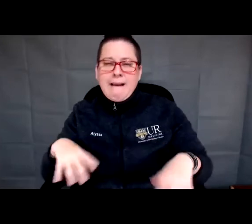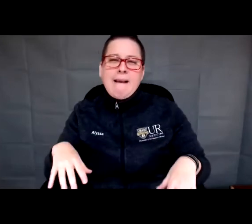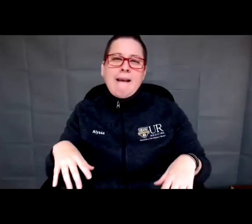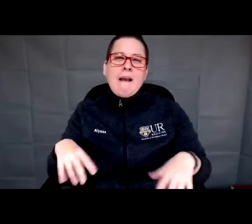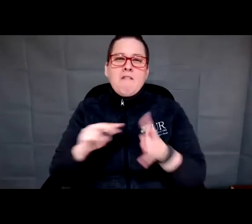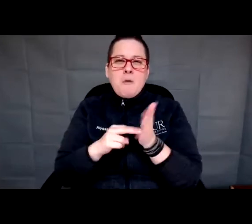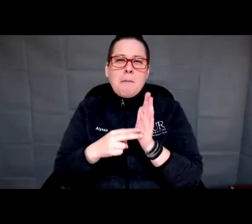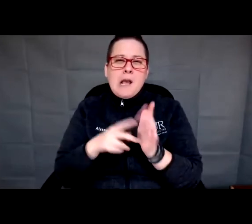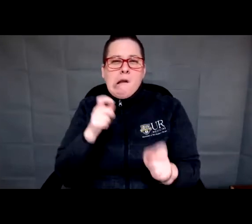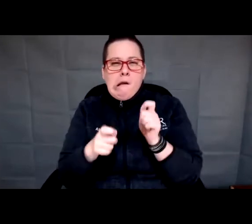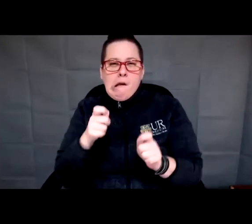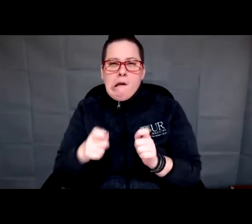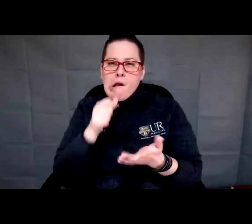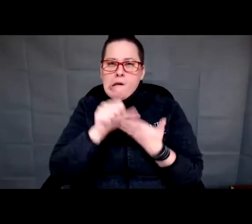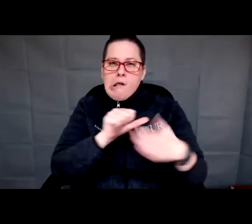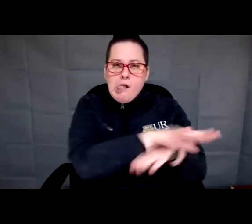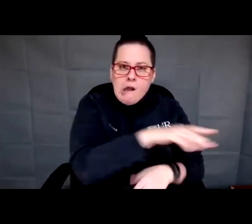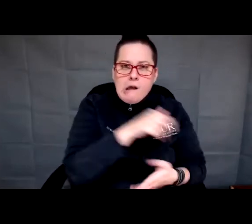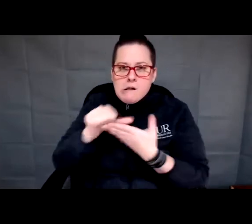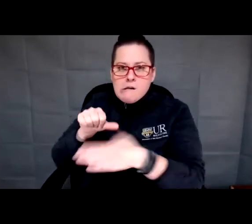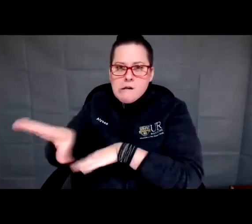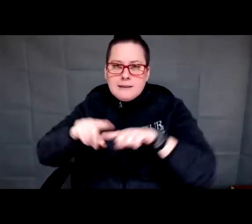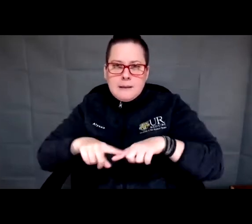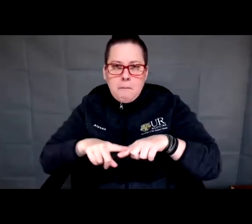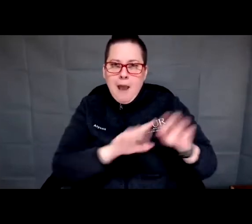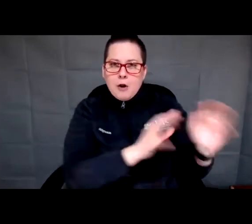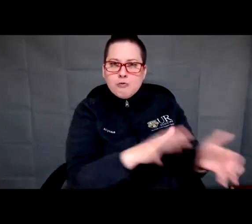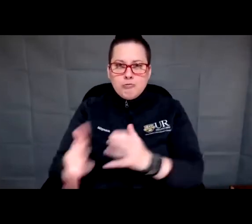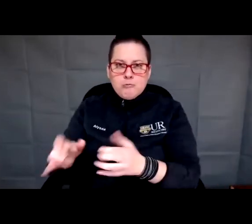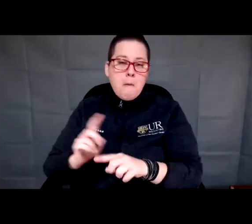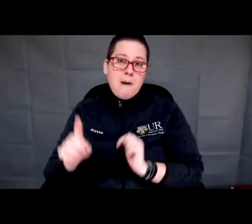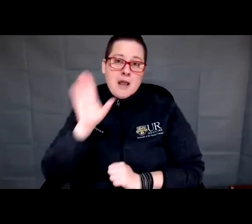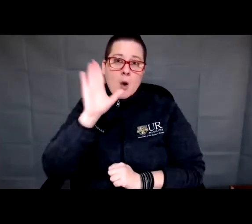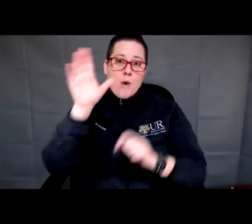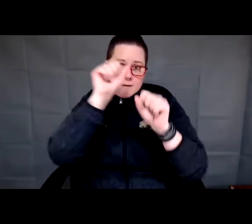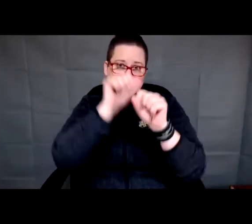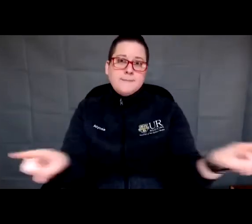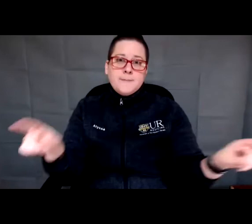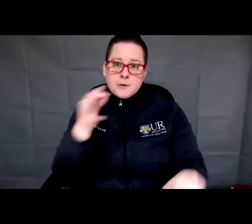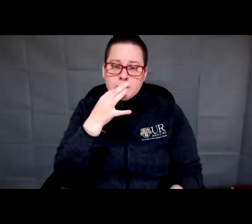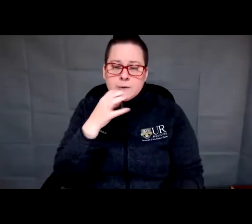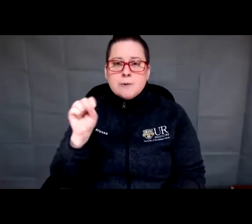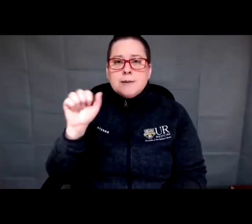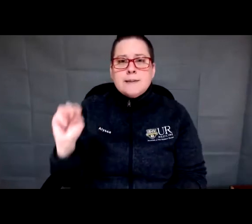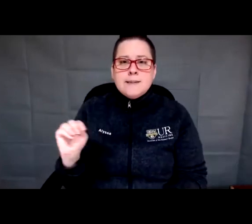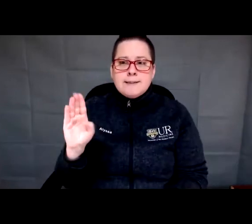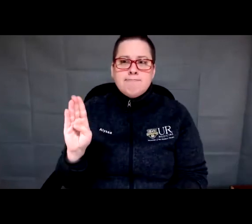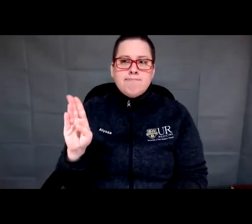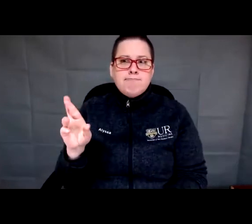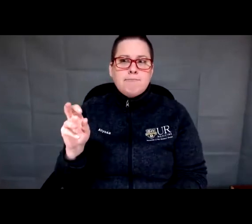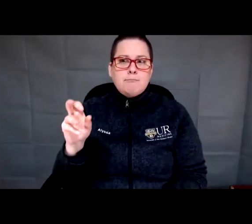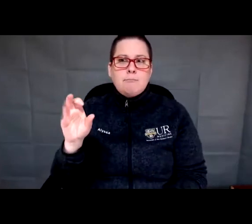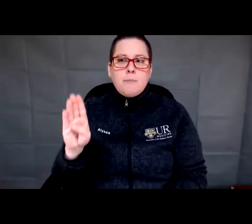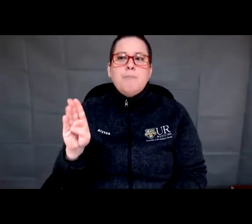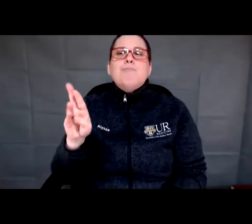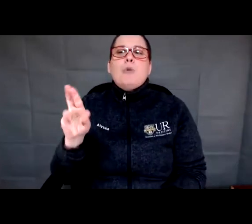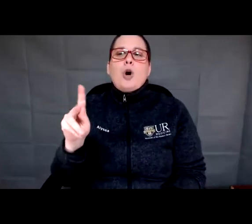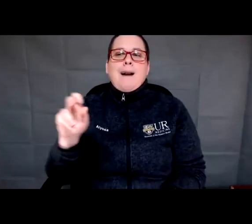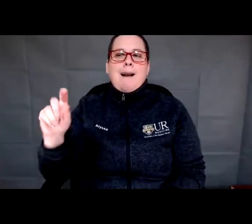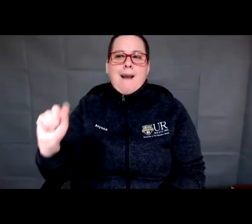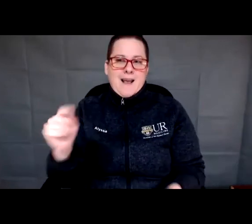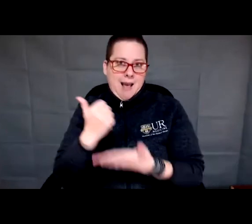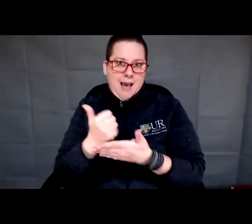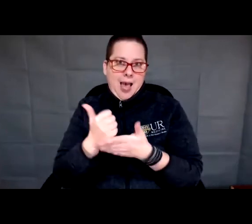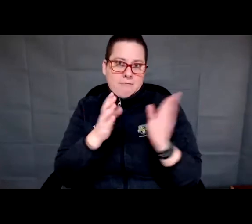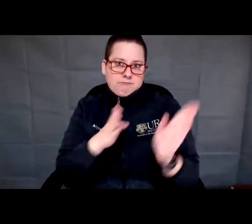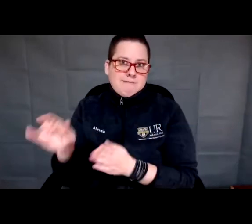there's a couple of different versions of the letter, but we will get that out. Sam Burkett has been helping to organize all of that,